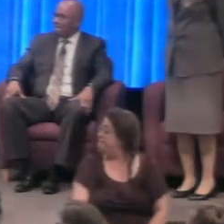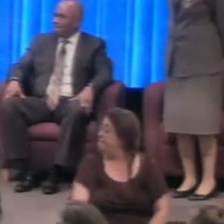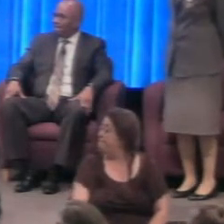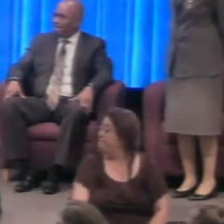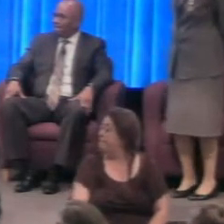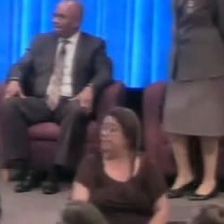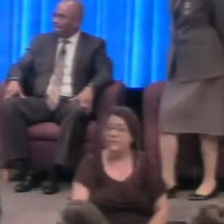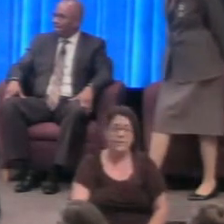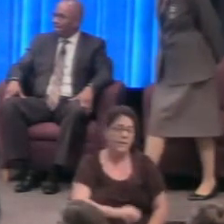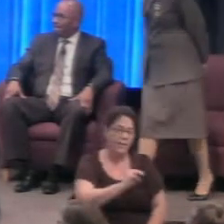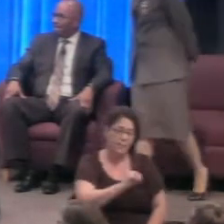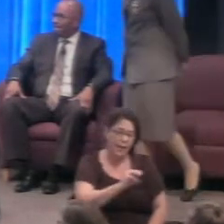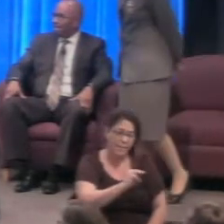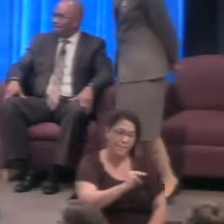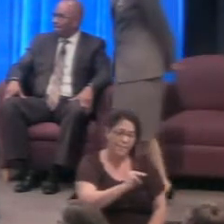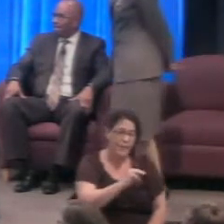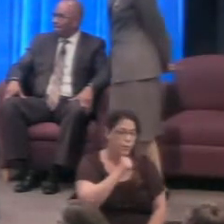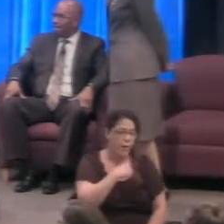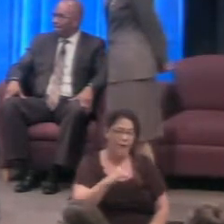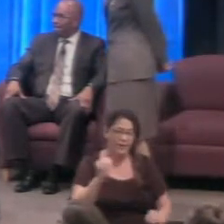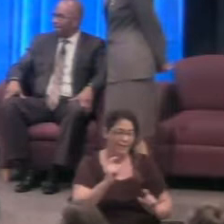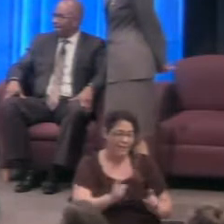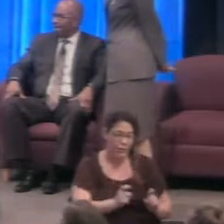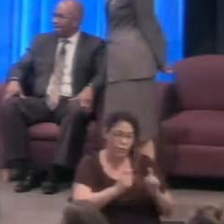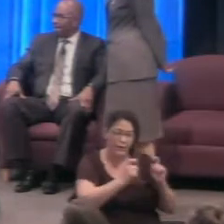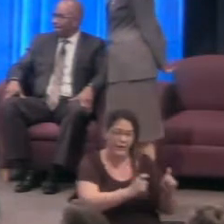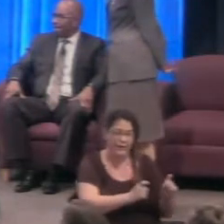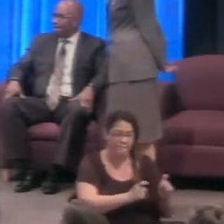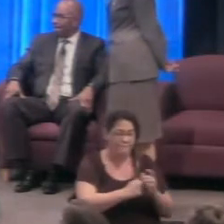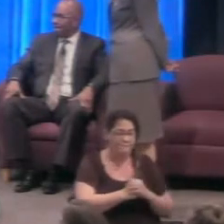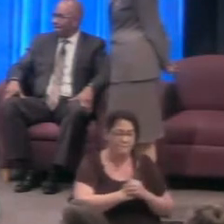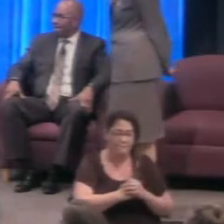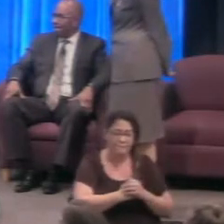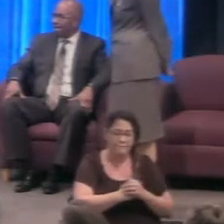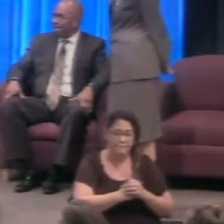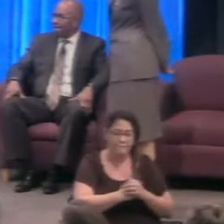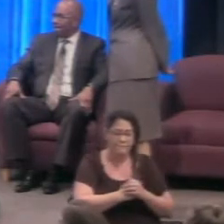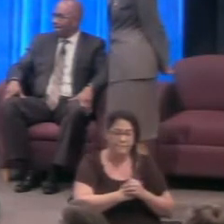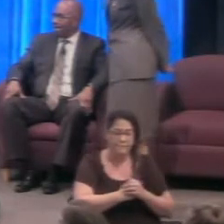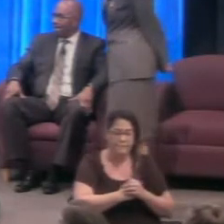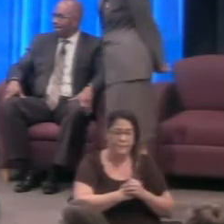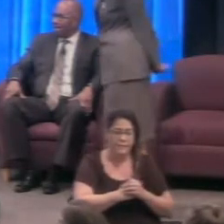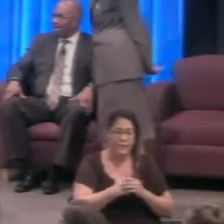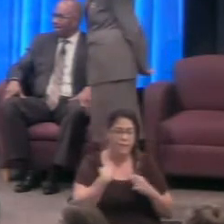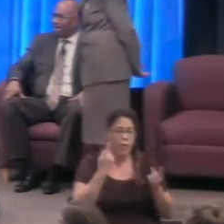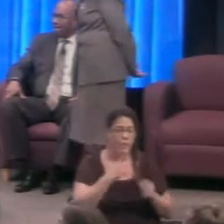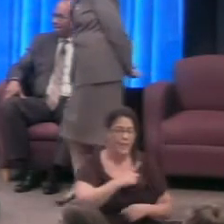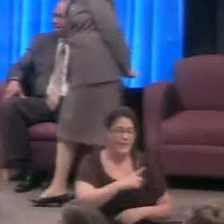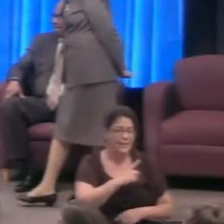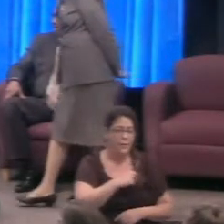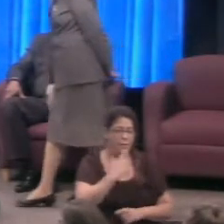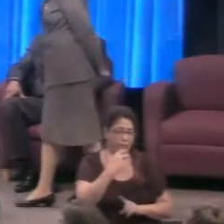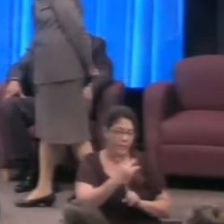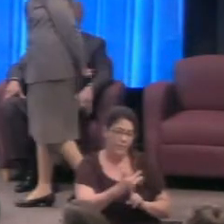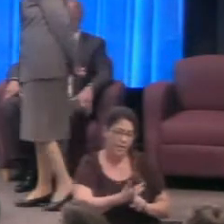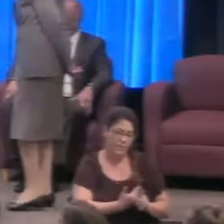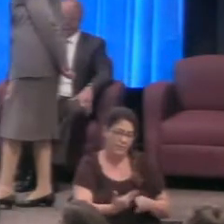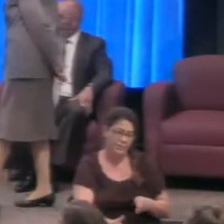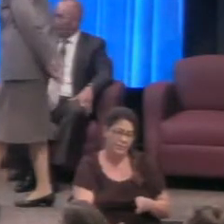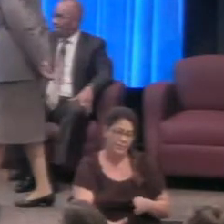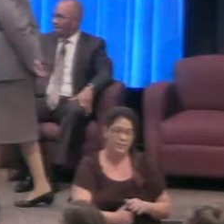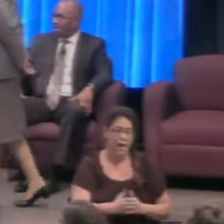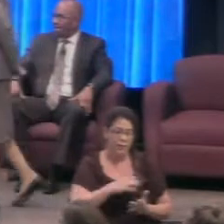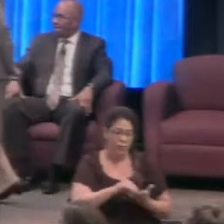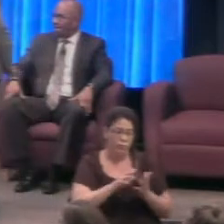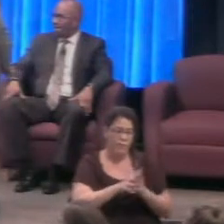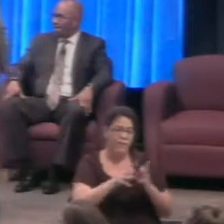Ma'am, I don't have anything to present or anything to give to you, but you know, I've only been your deputy for the past 3 months. And I've